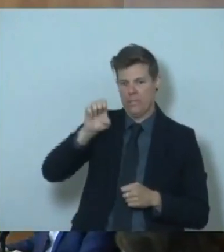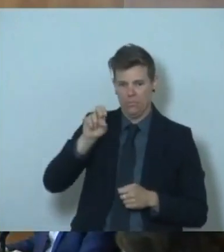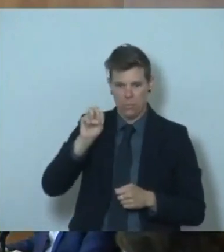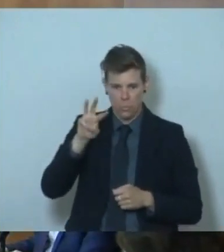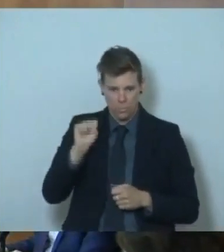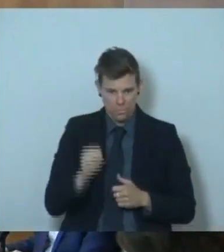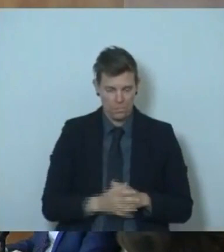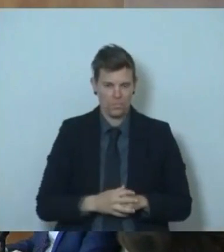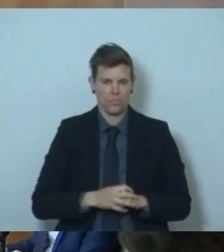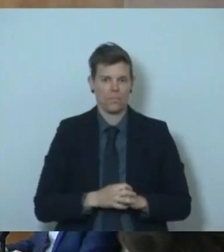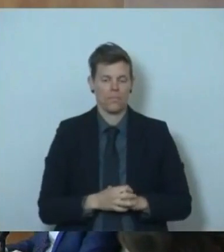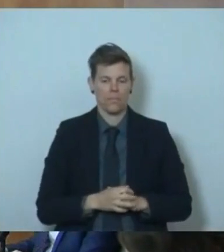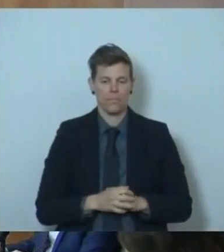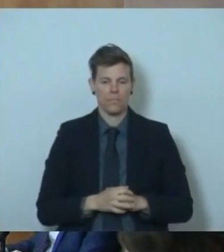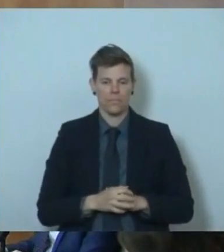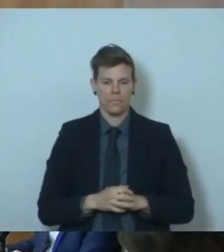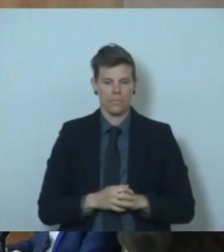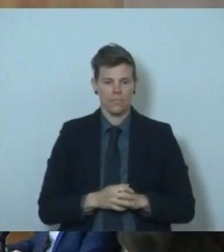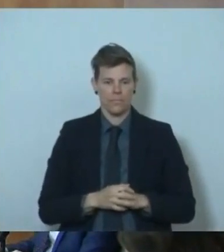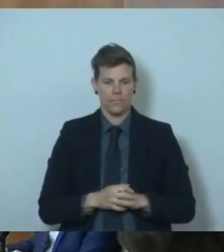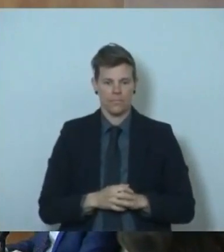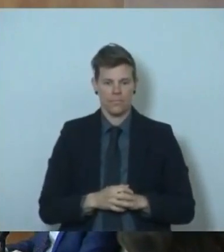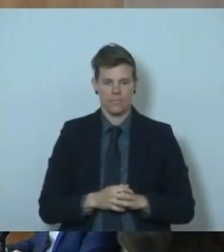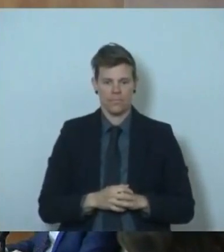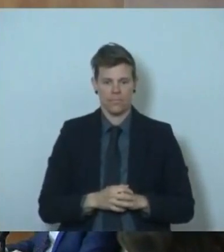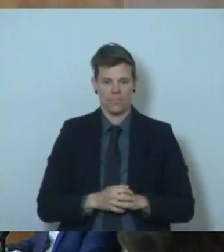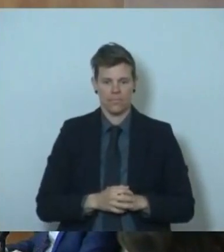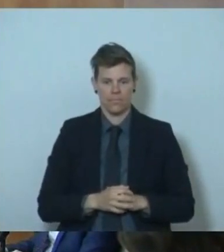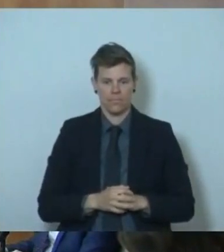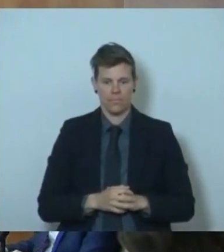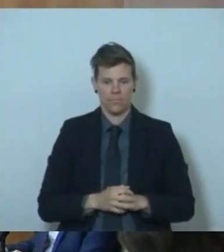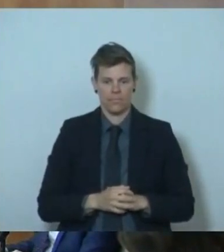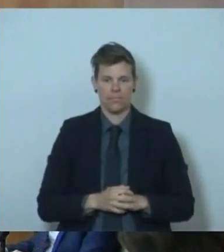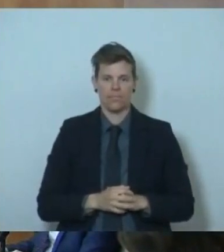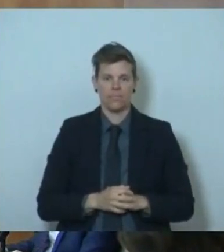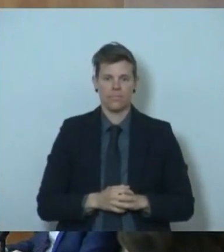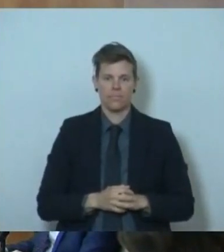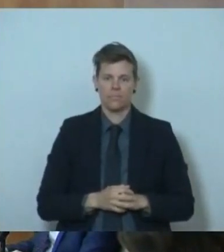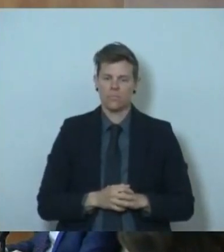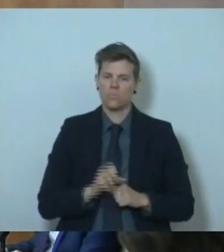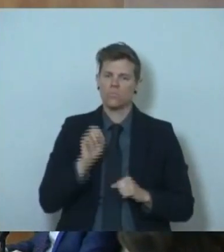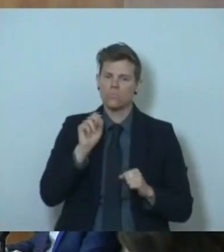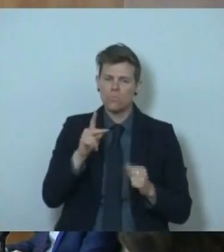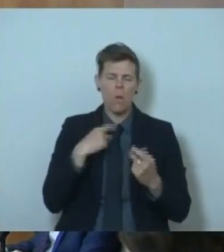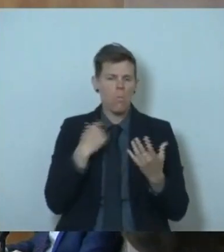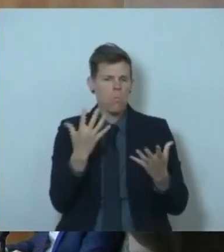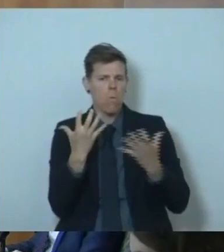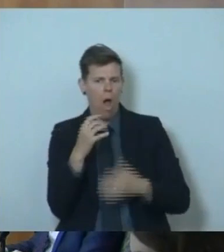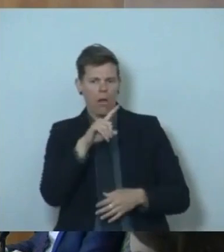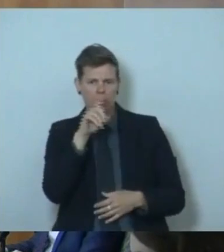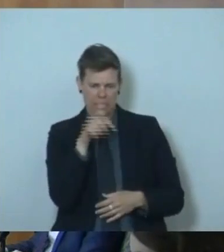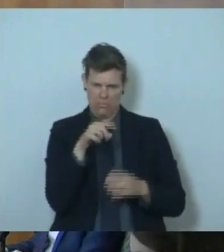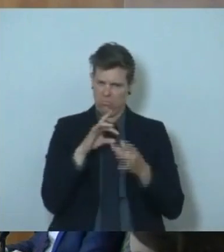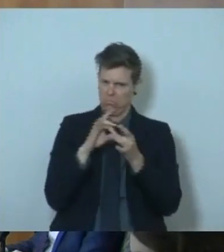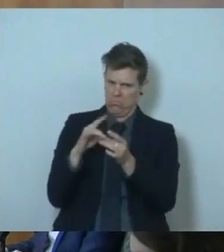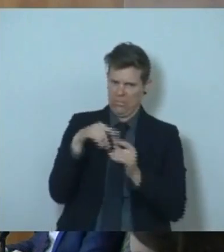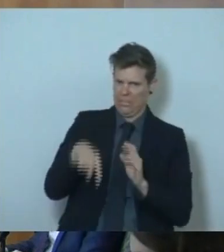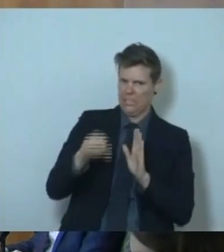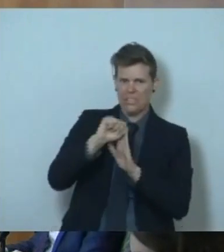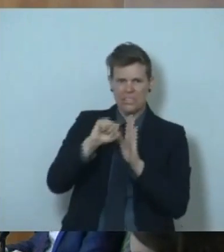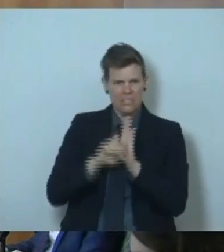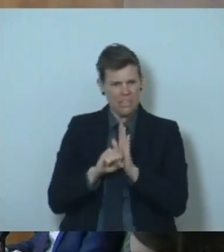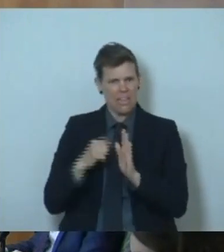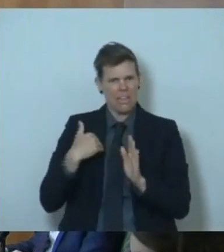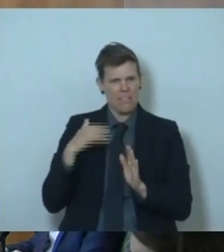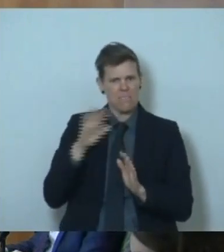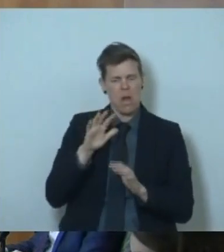a question about the state's 2015 pandemic plan. I'm not sure how entirely familiar you are with this,